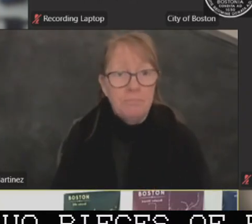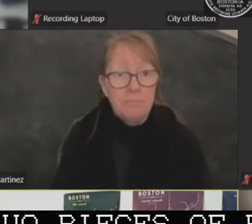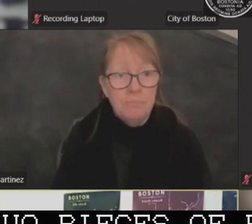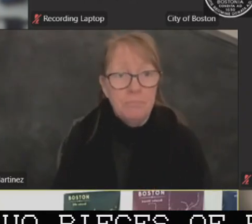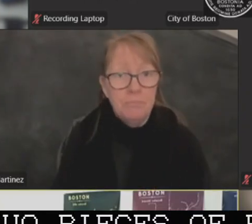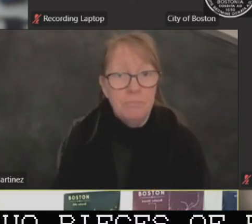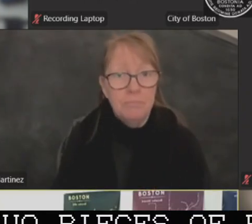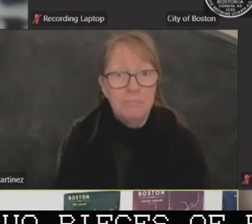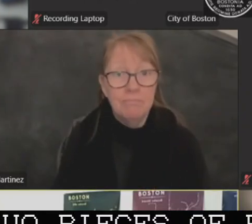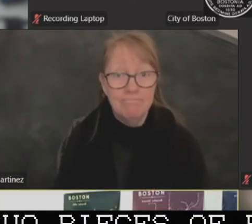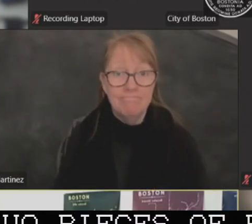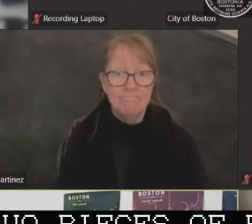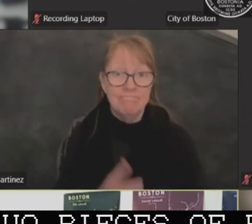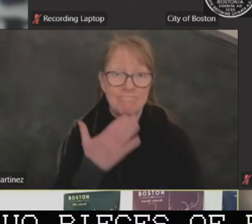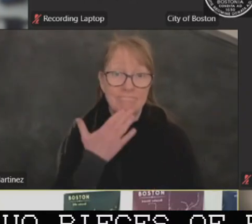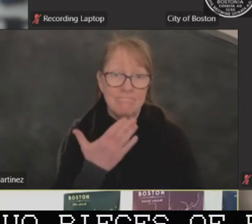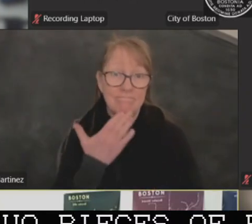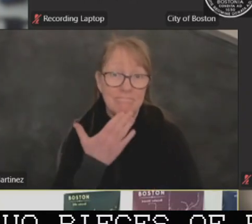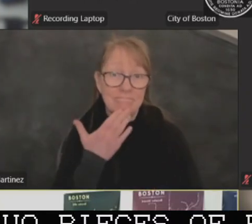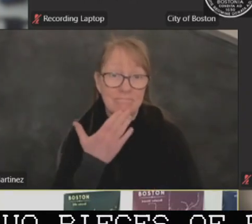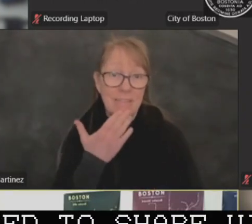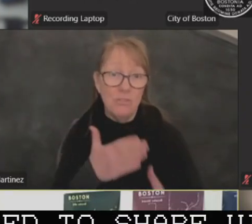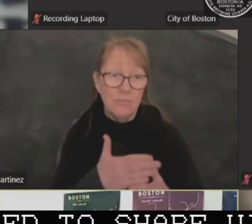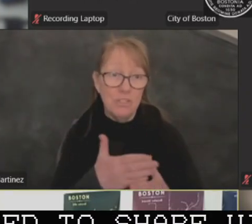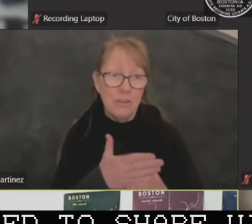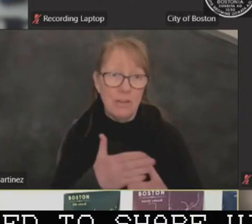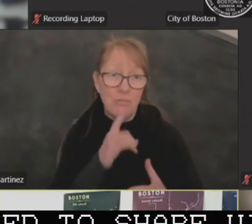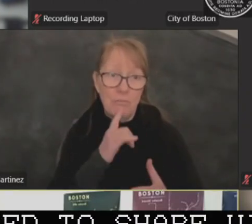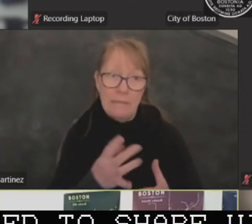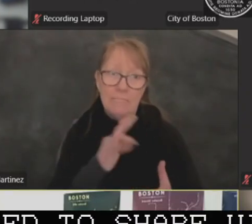Thank you so much for sharing that. Really, really helpful. And